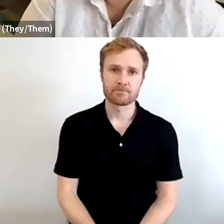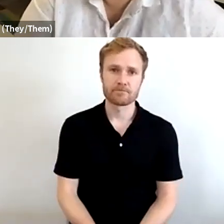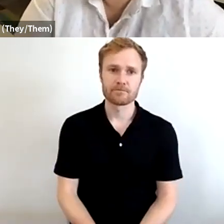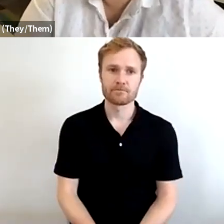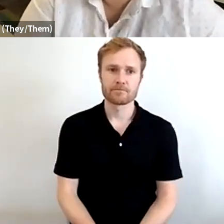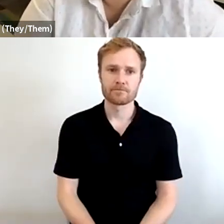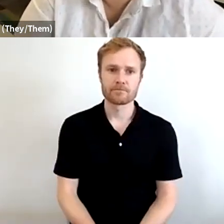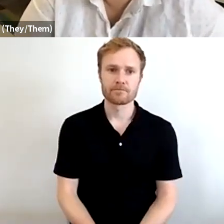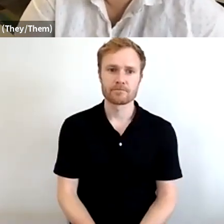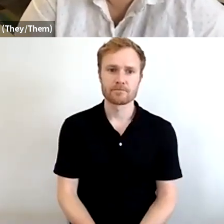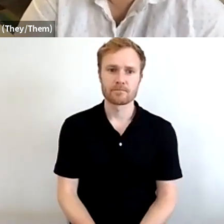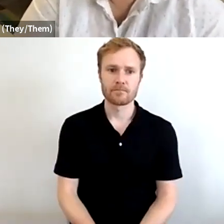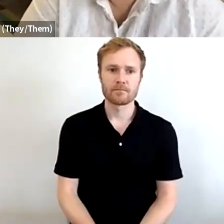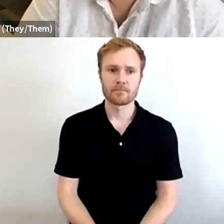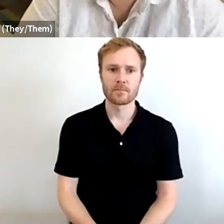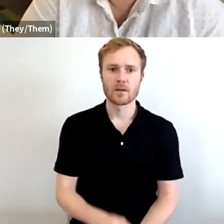I wanted to bring up. Yeah.